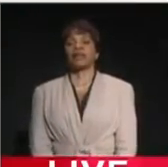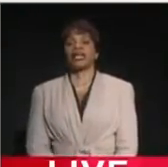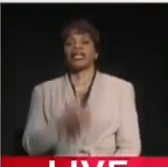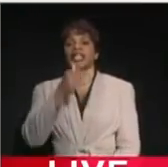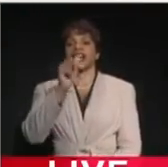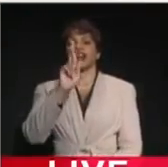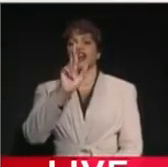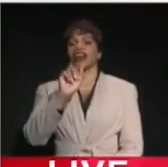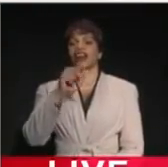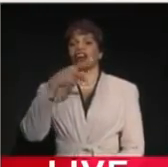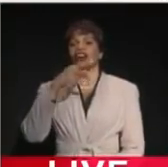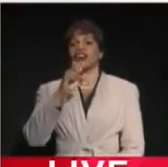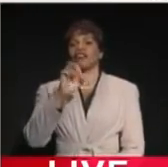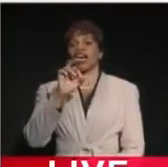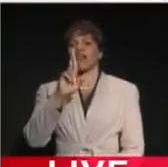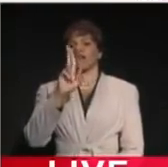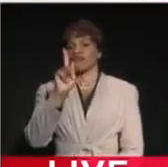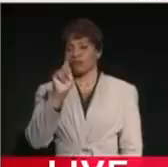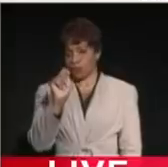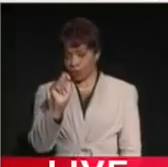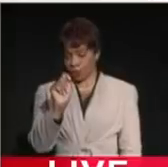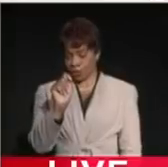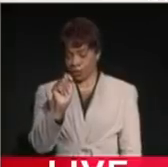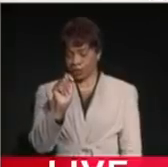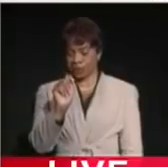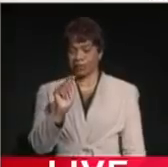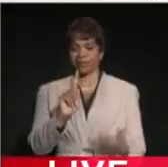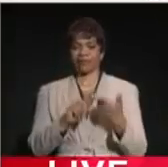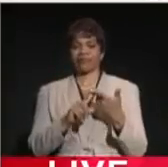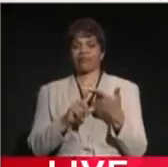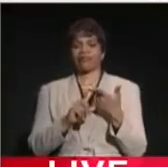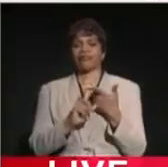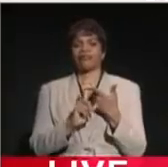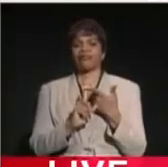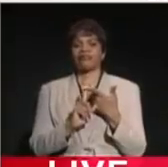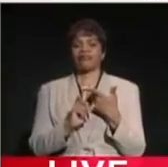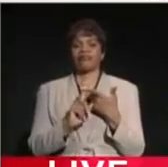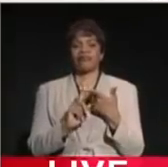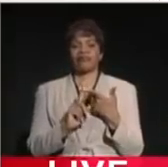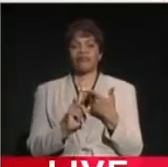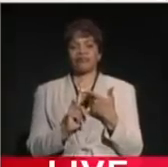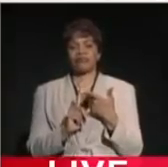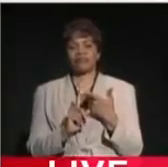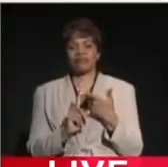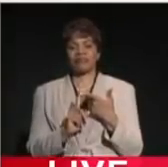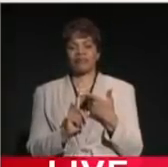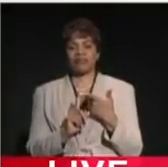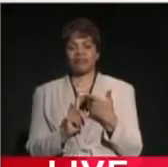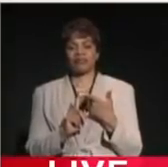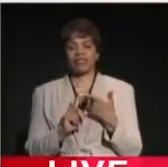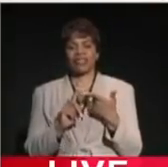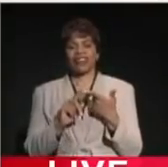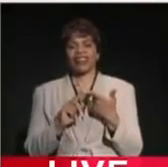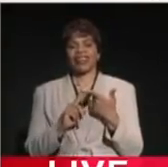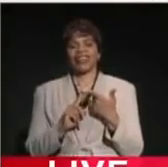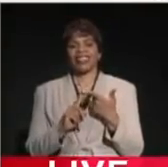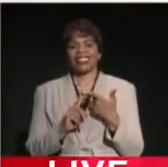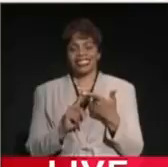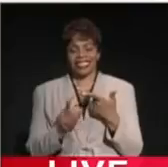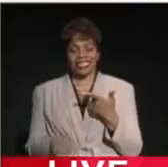Grapefruit. What are you looking at me for? Grapefruit. Okay. And broccoli. Okay. Now, listen, and I know that makes me weird, but I'm a huge broccoli